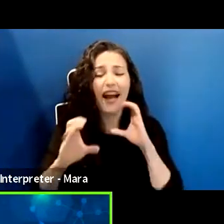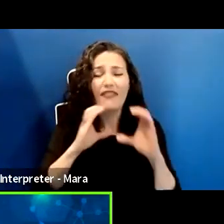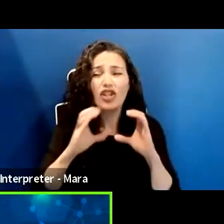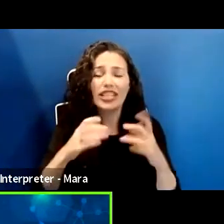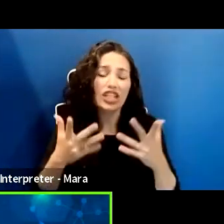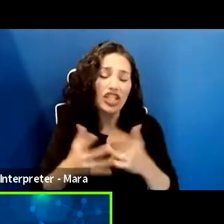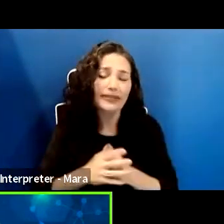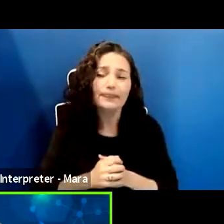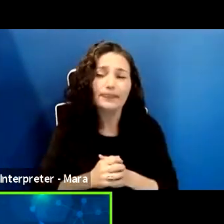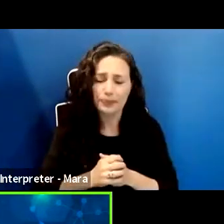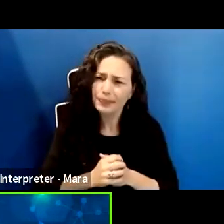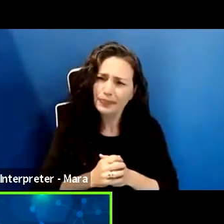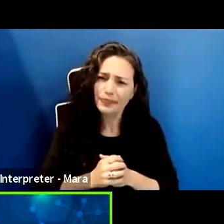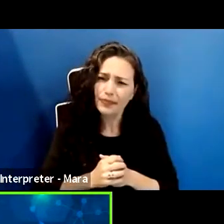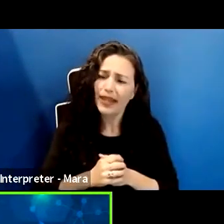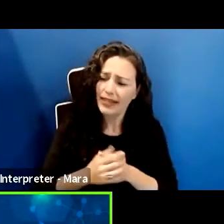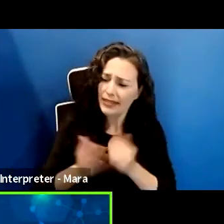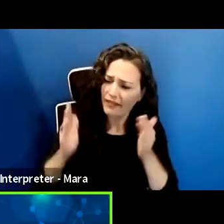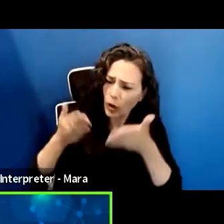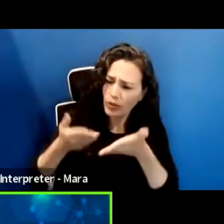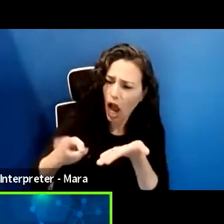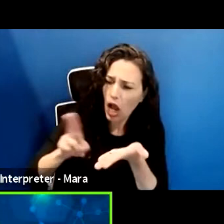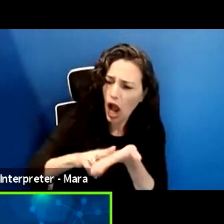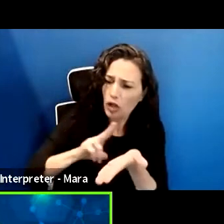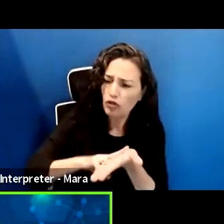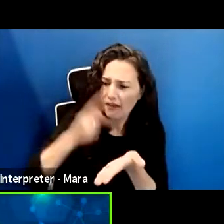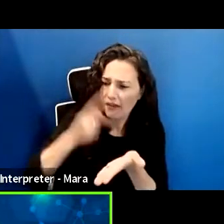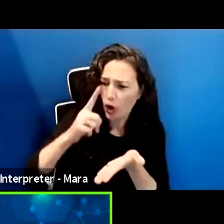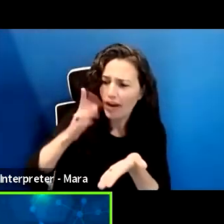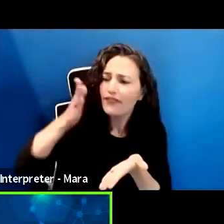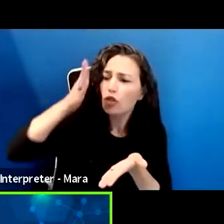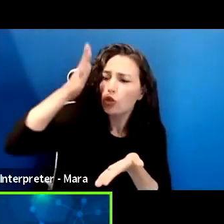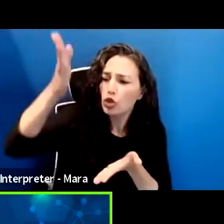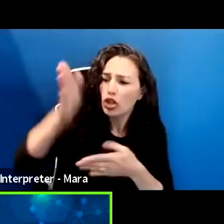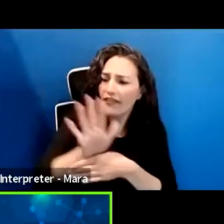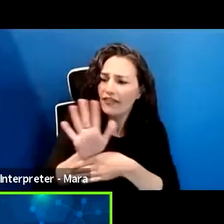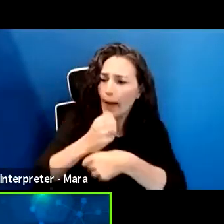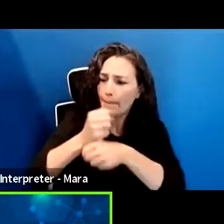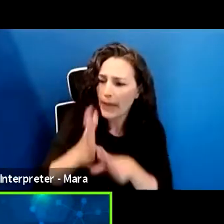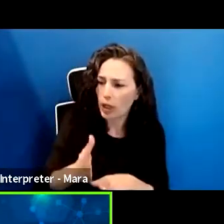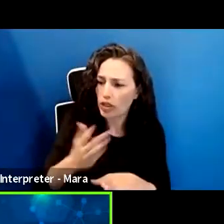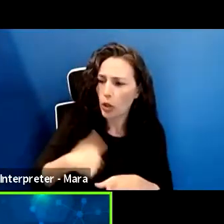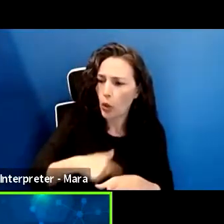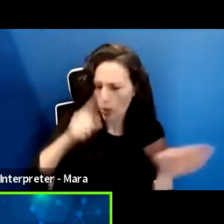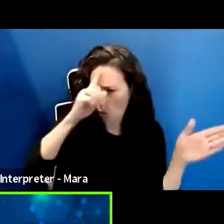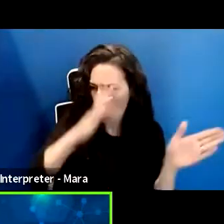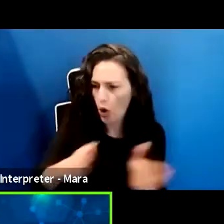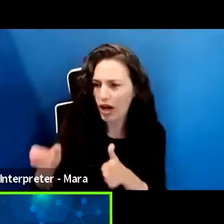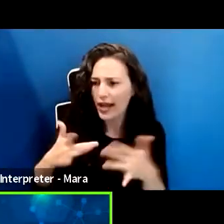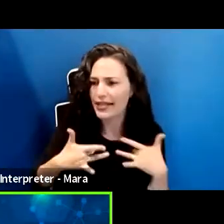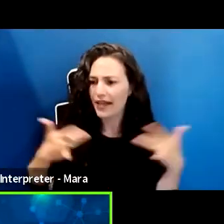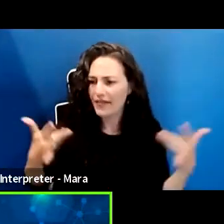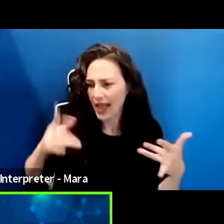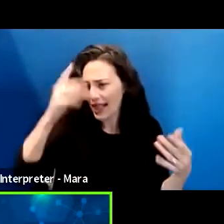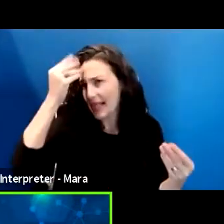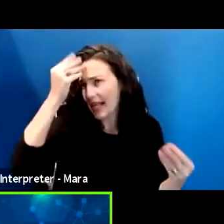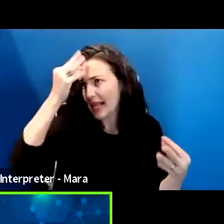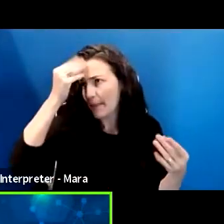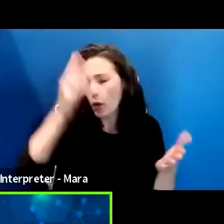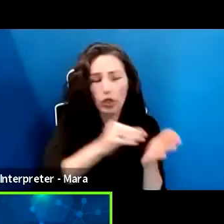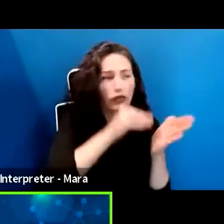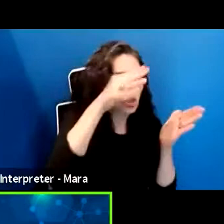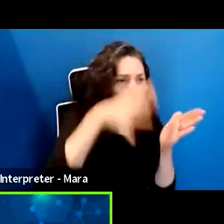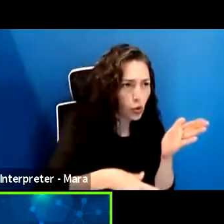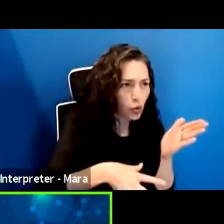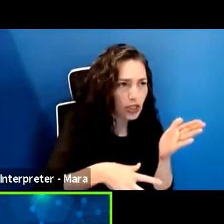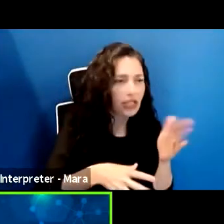conversation is Contract for Future Filmmakers. We put this event together really in mind for student filmmakers